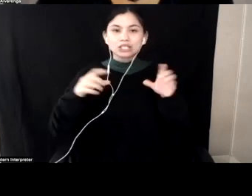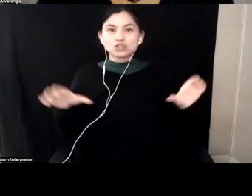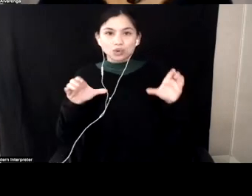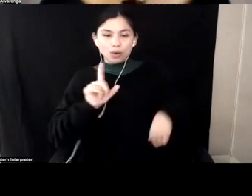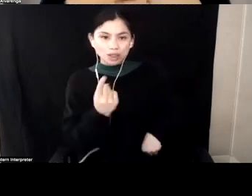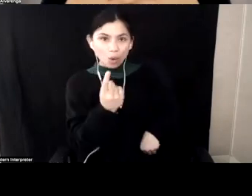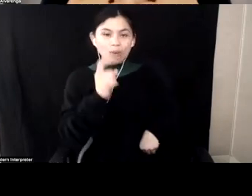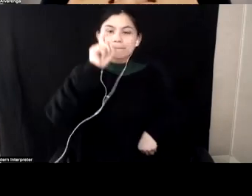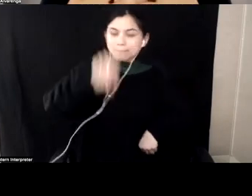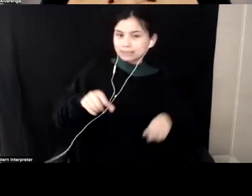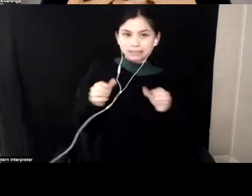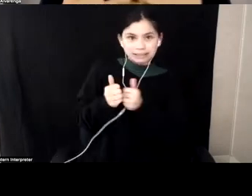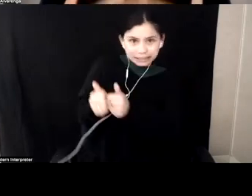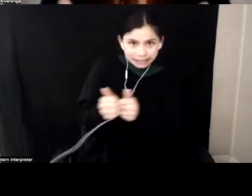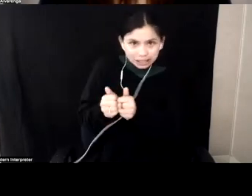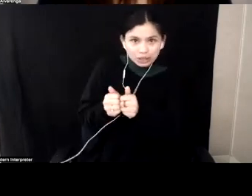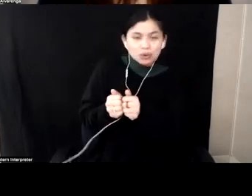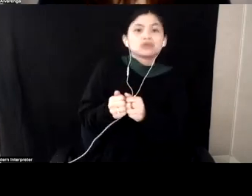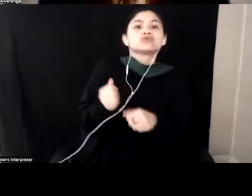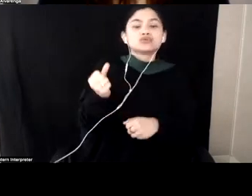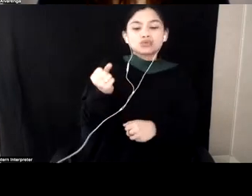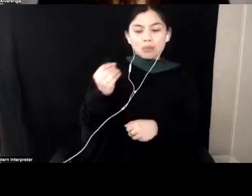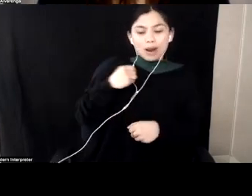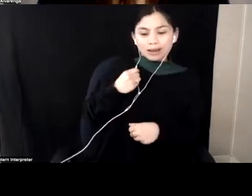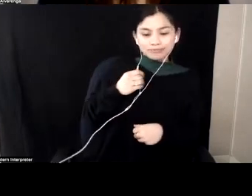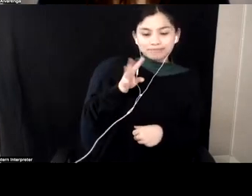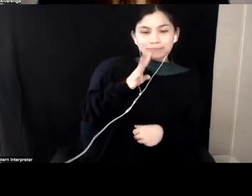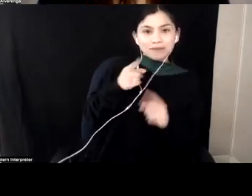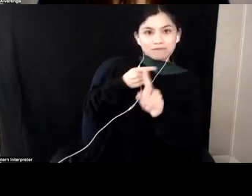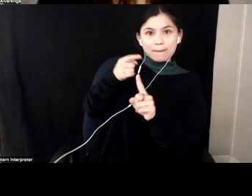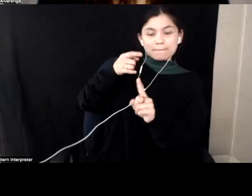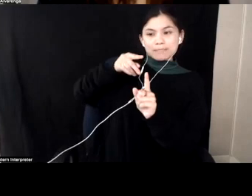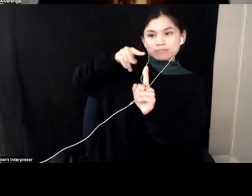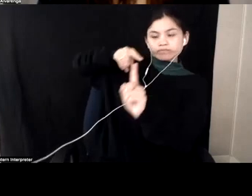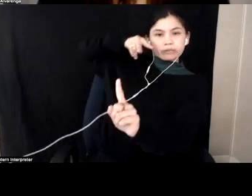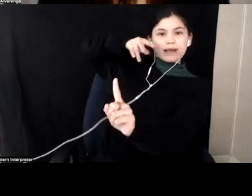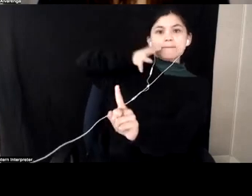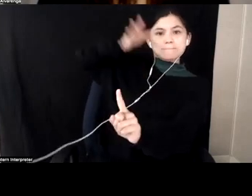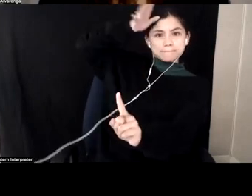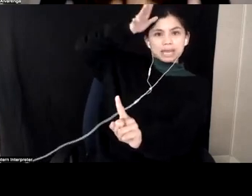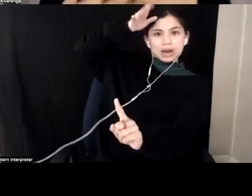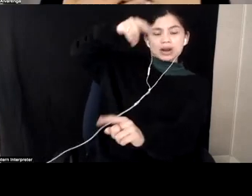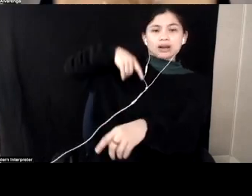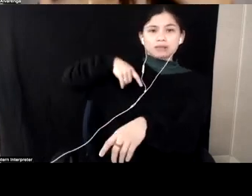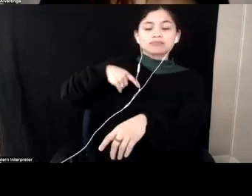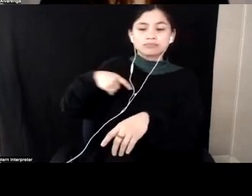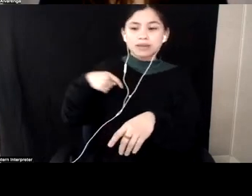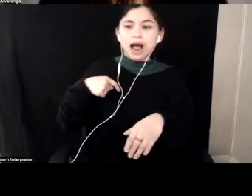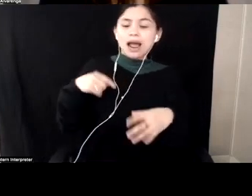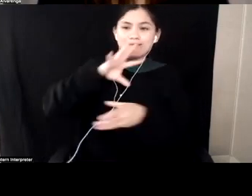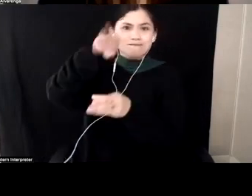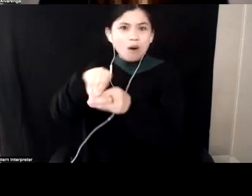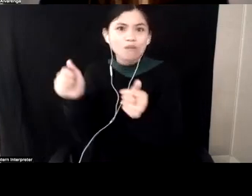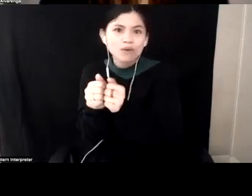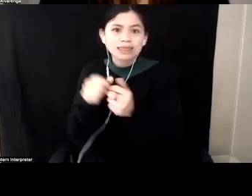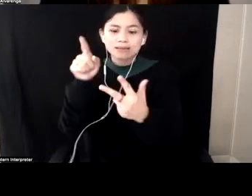Speaking as a parent, I felt like an outsider to my daughter's education for a little while, and I am very involved in